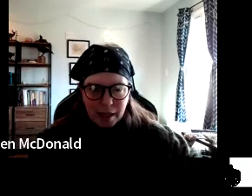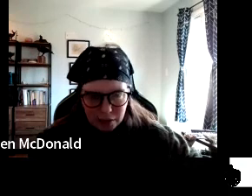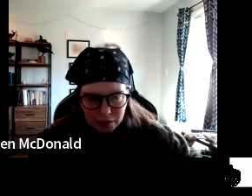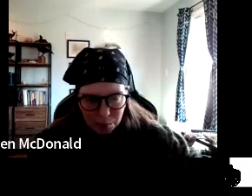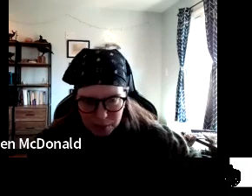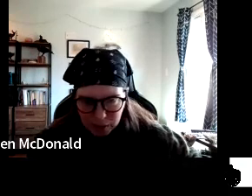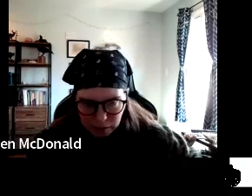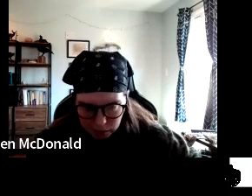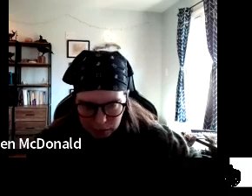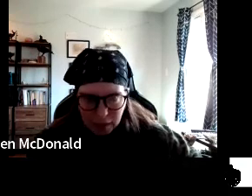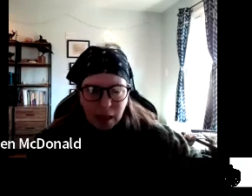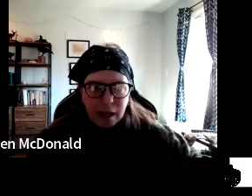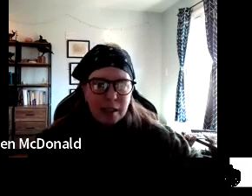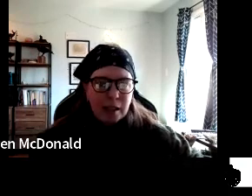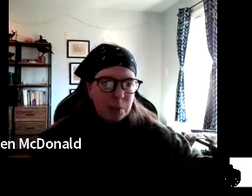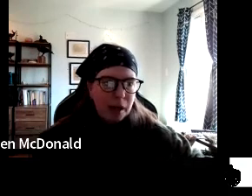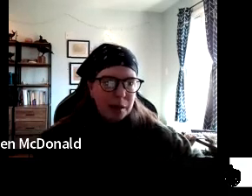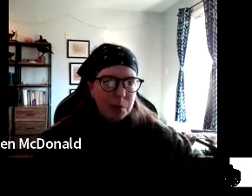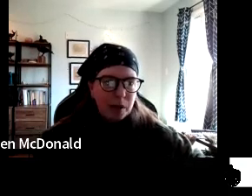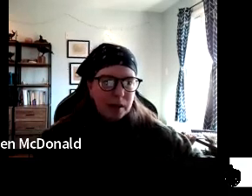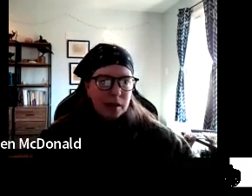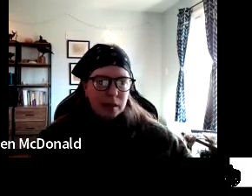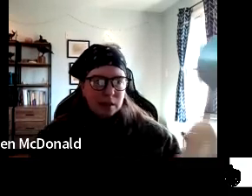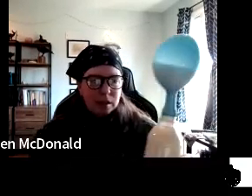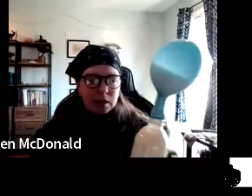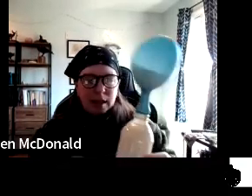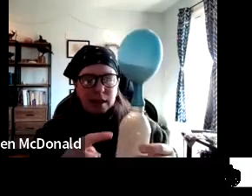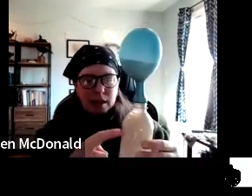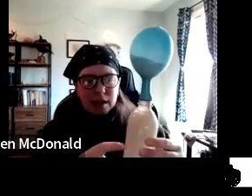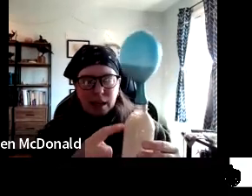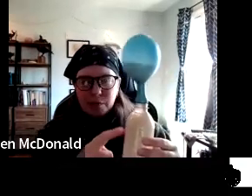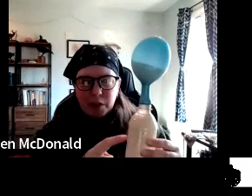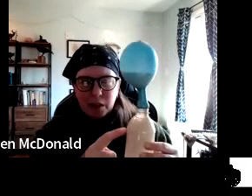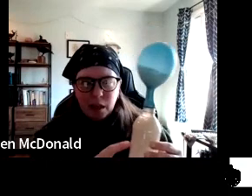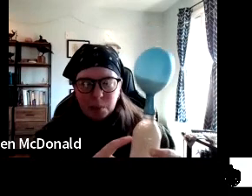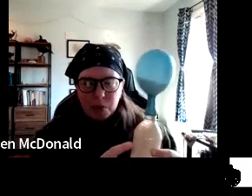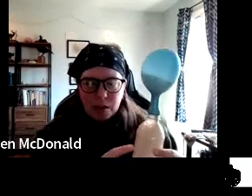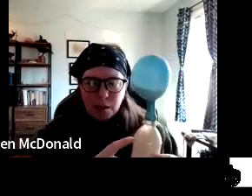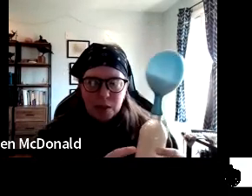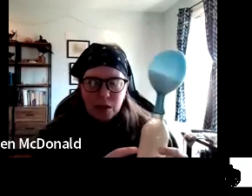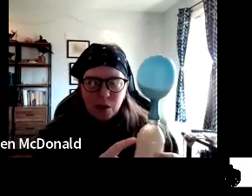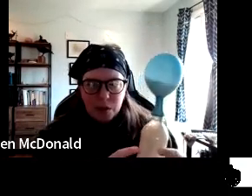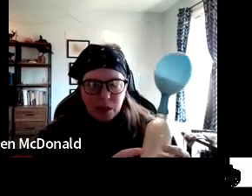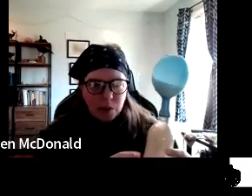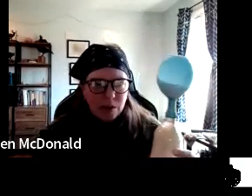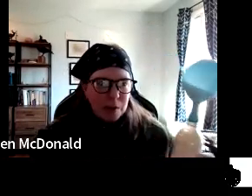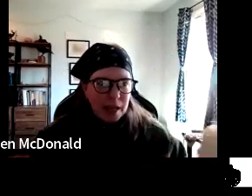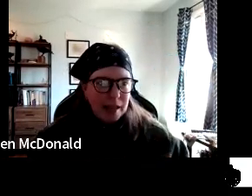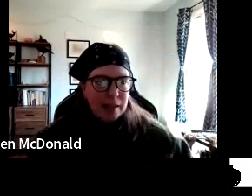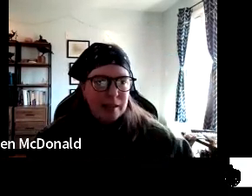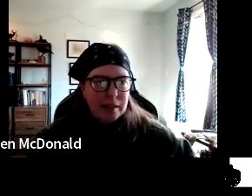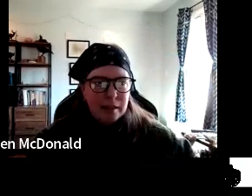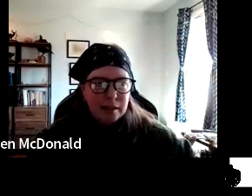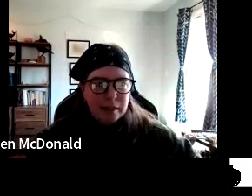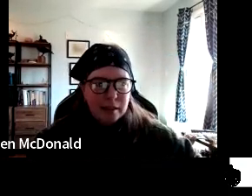with something. And then the bottom part looks like it's kind of filled up. Does anyone know what's going on with